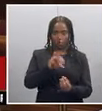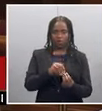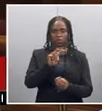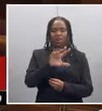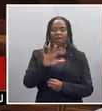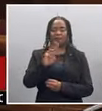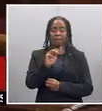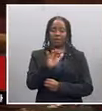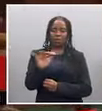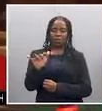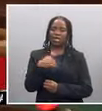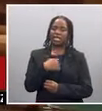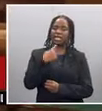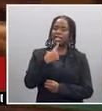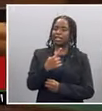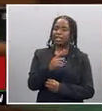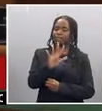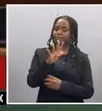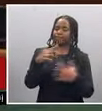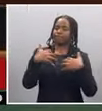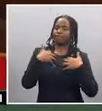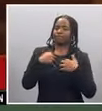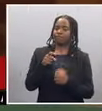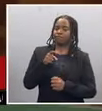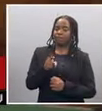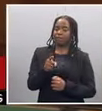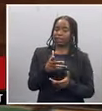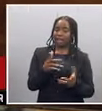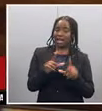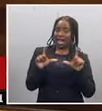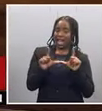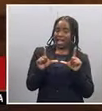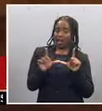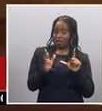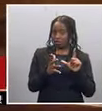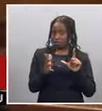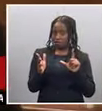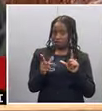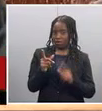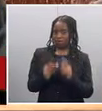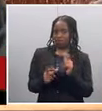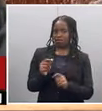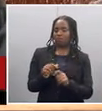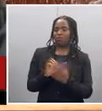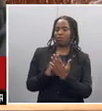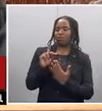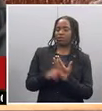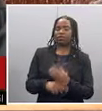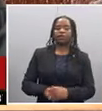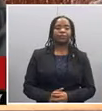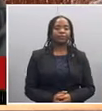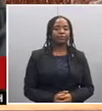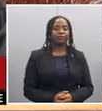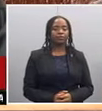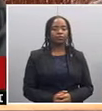Gupta-linked parties, he raised serious concerns about the legality of the Estina Dairy Project. It appears that